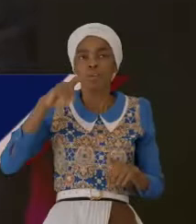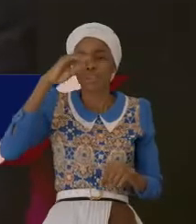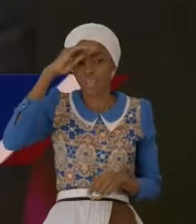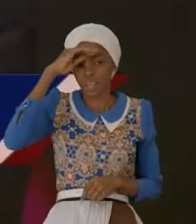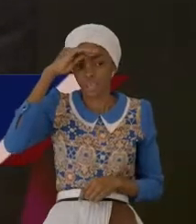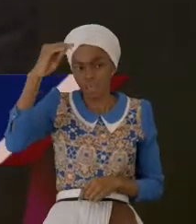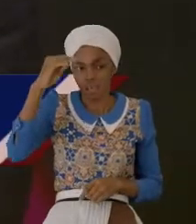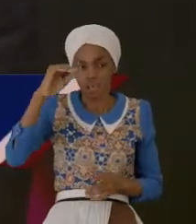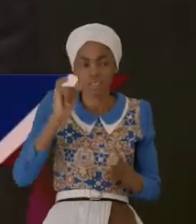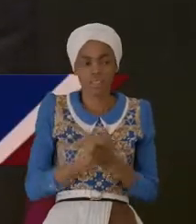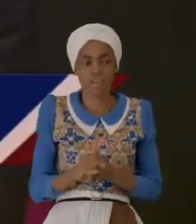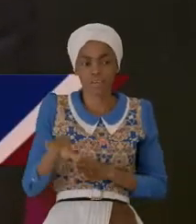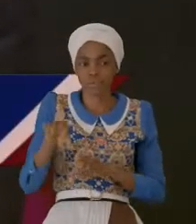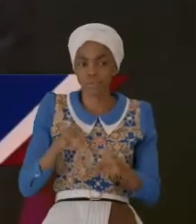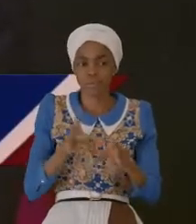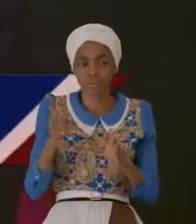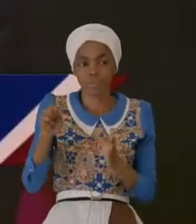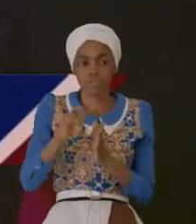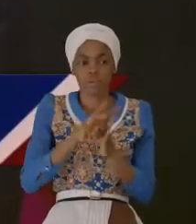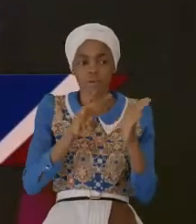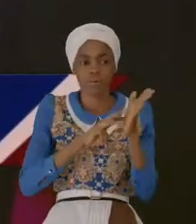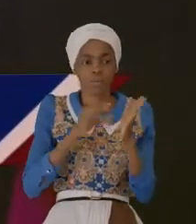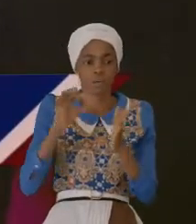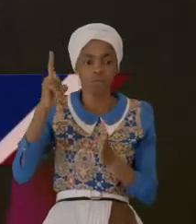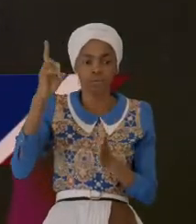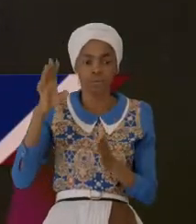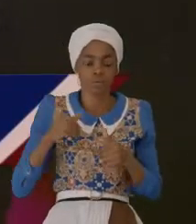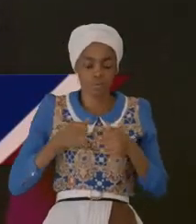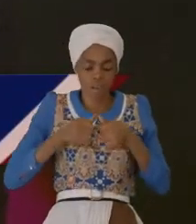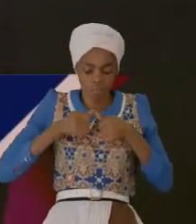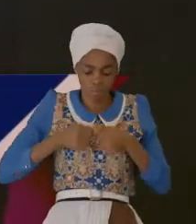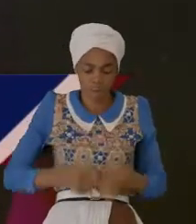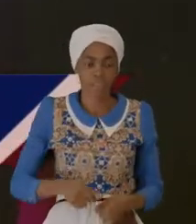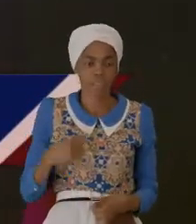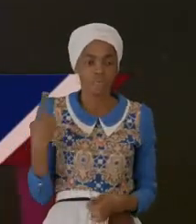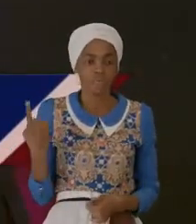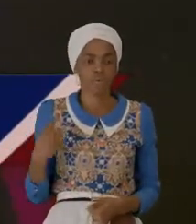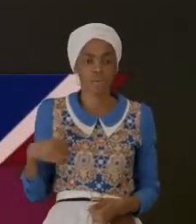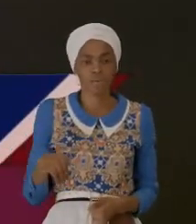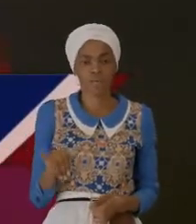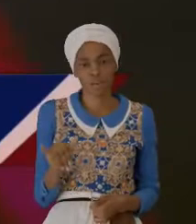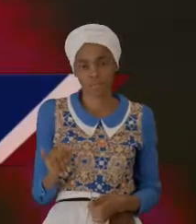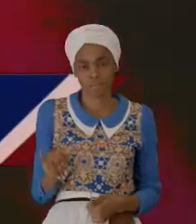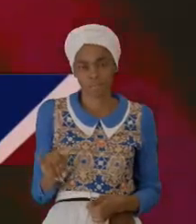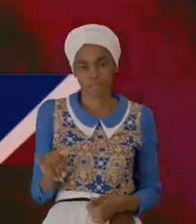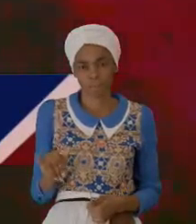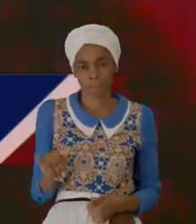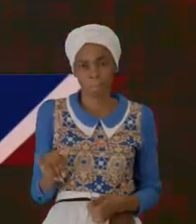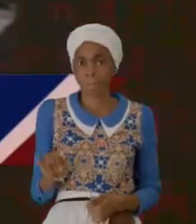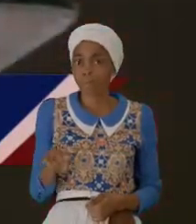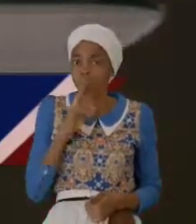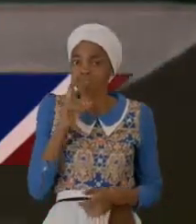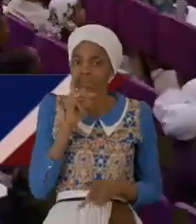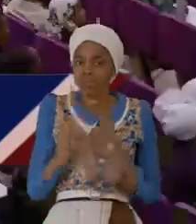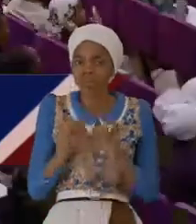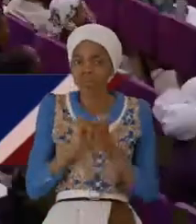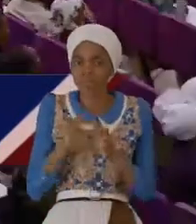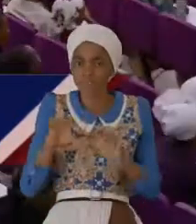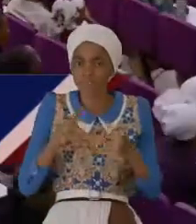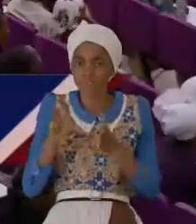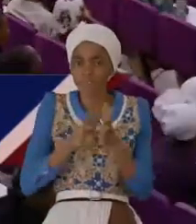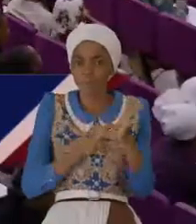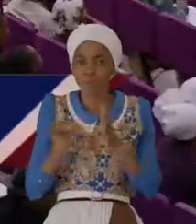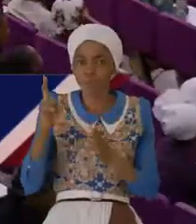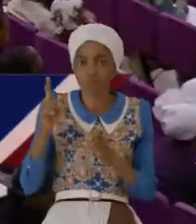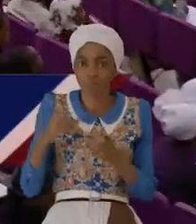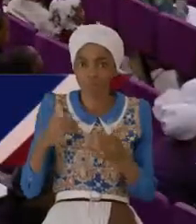the Jewish the will of God abideth forever are there people that will do the will of God